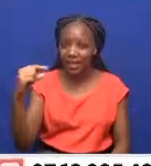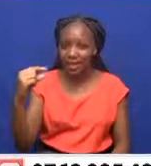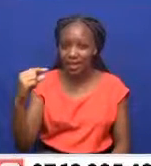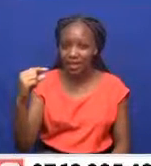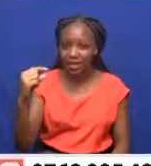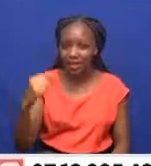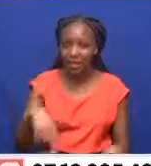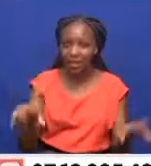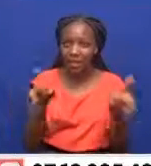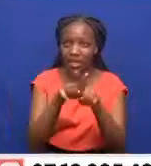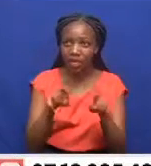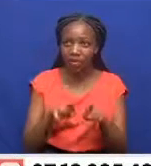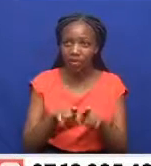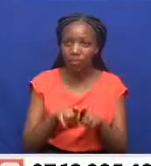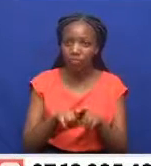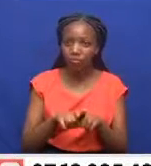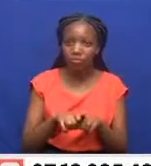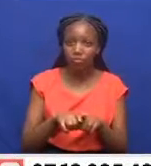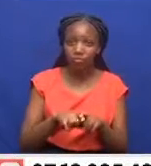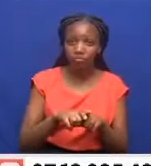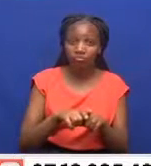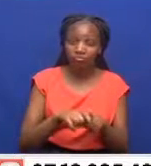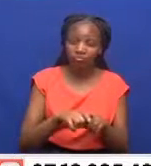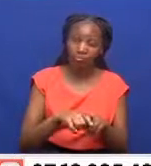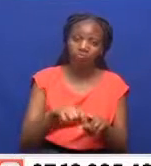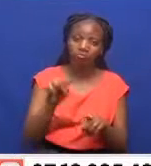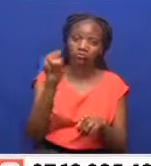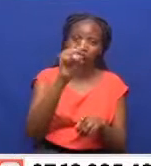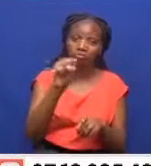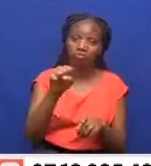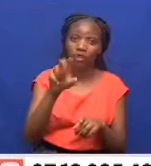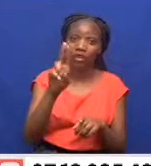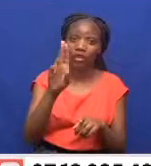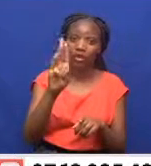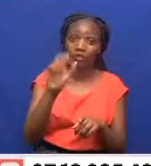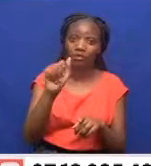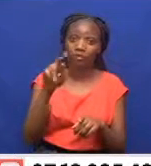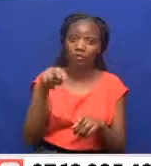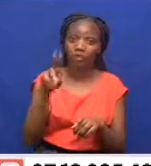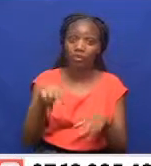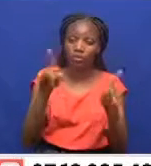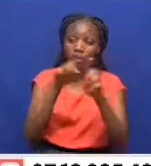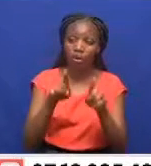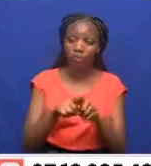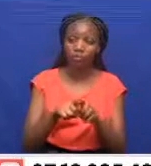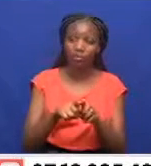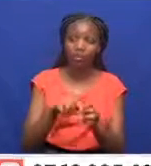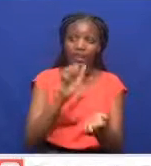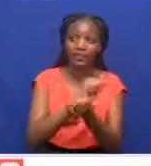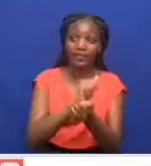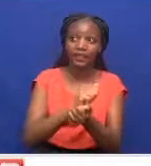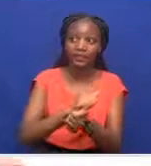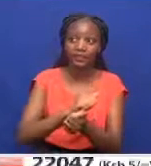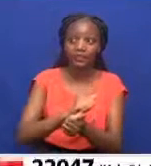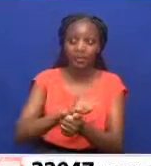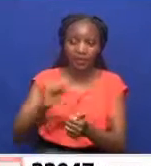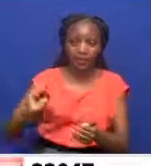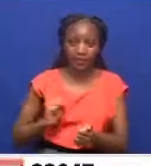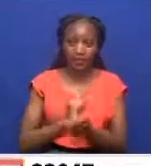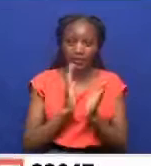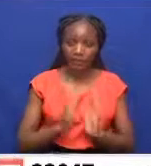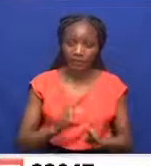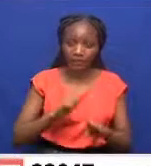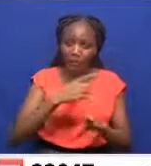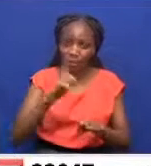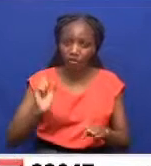I have the video of that vehicle. It was a Subaru. That Subaru that arrested Senator Malala while we were on our way to the Senate,